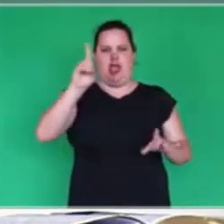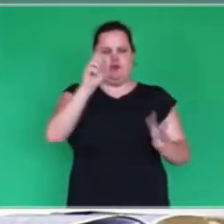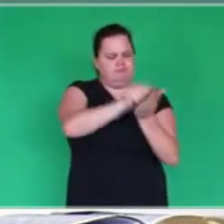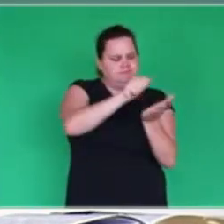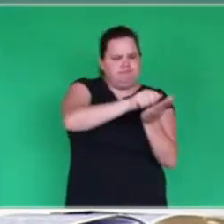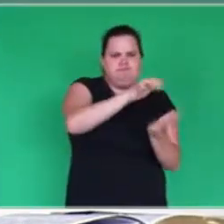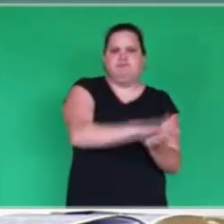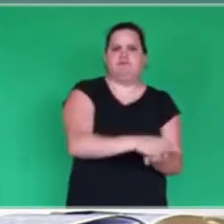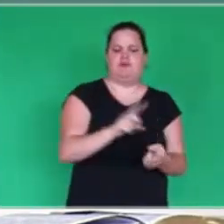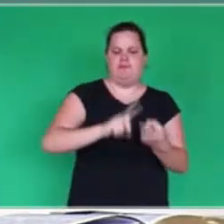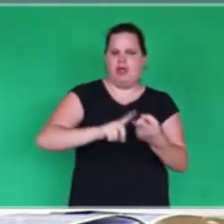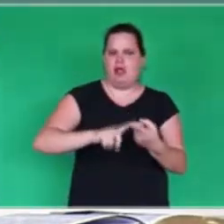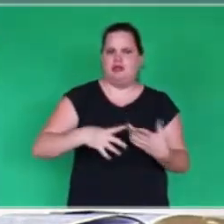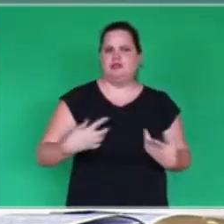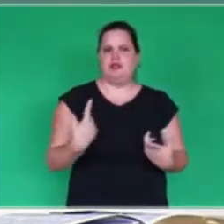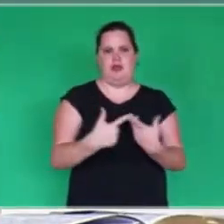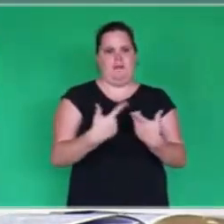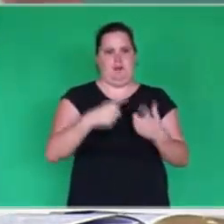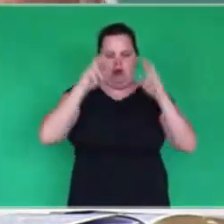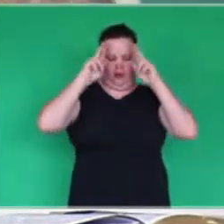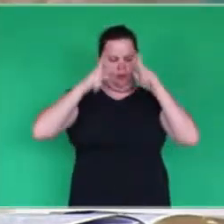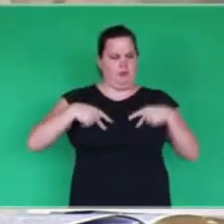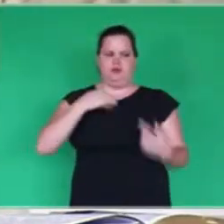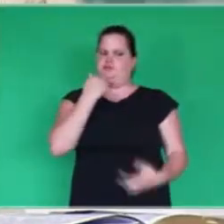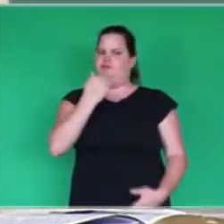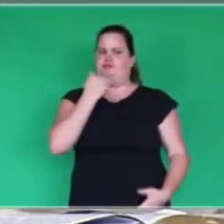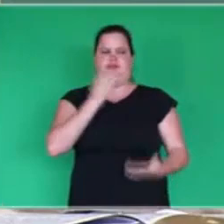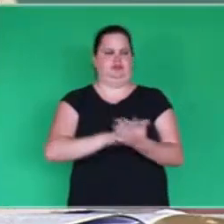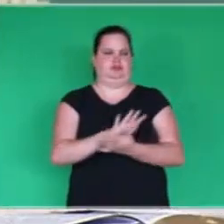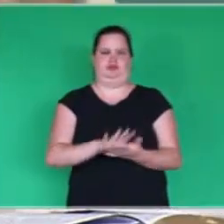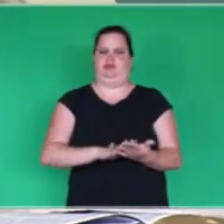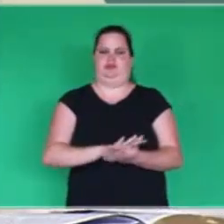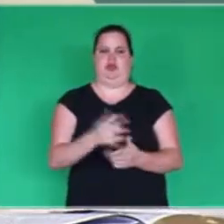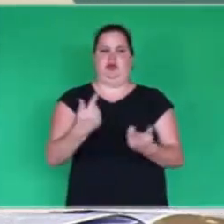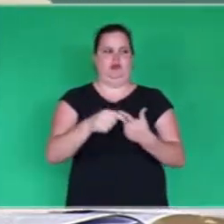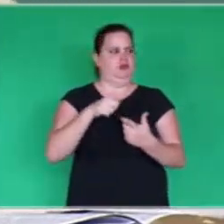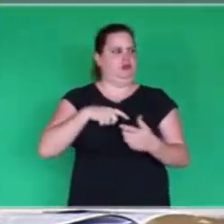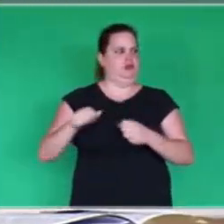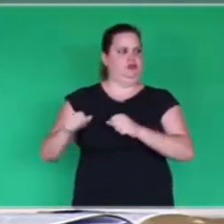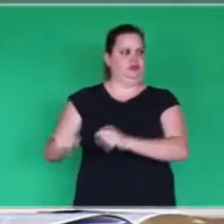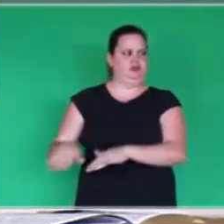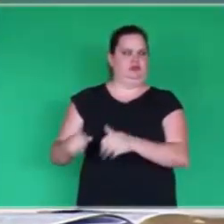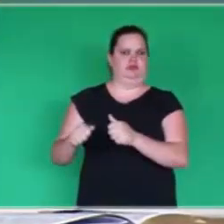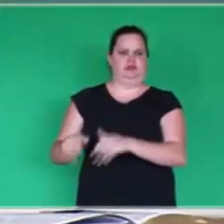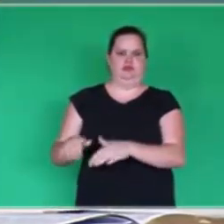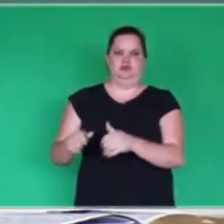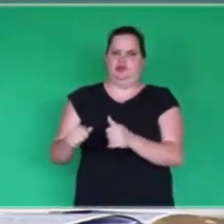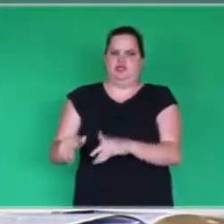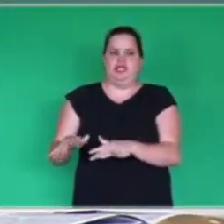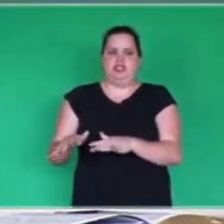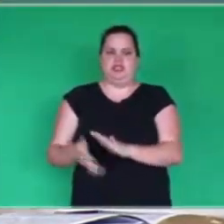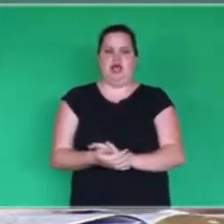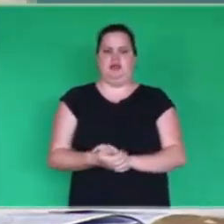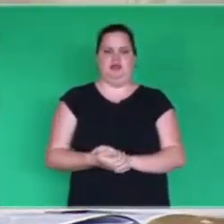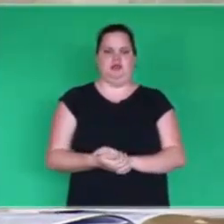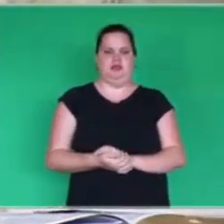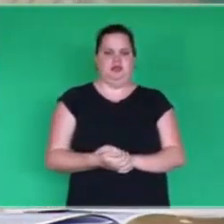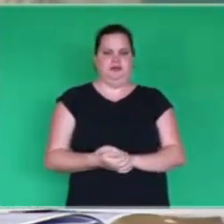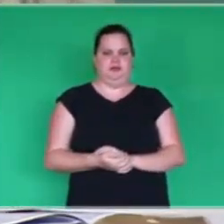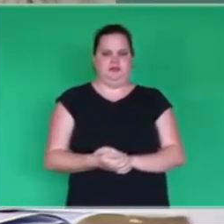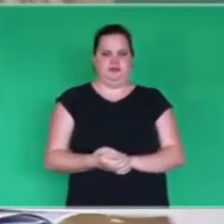salvaged from flesh. The armies of 200 million soldiers will be ready to attack